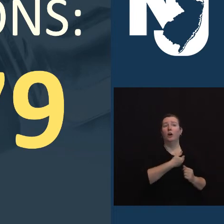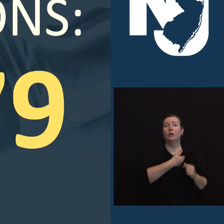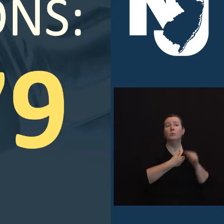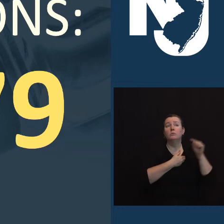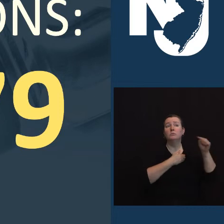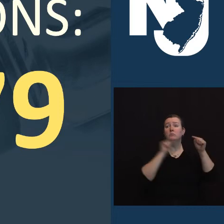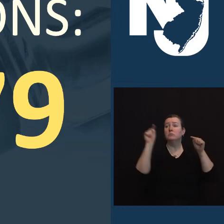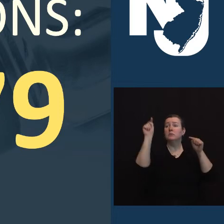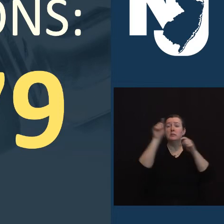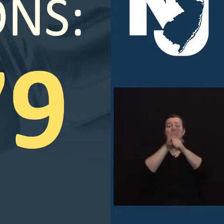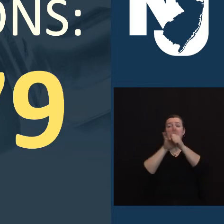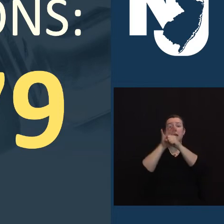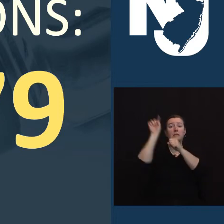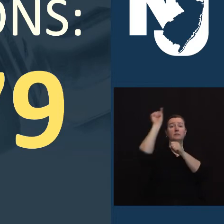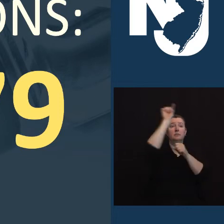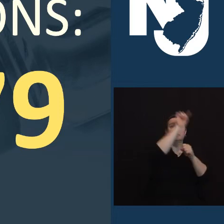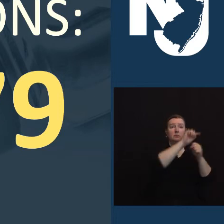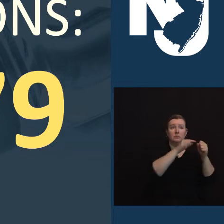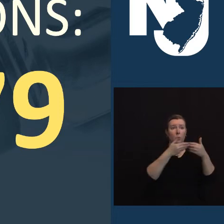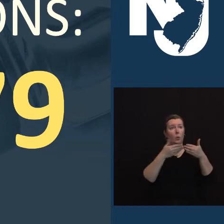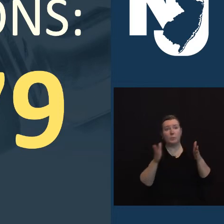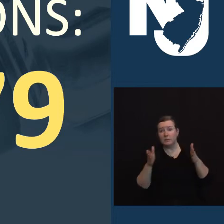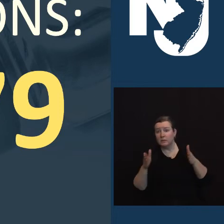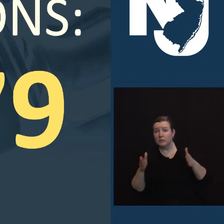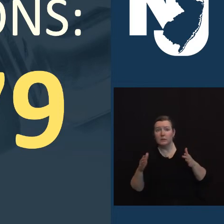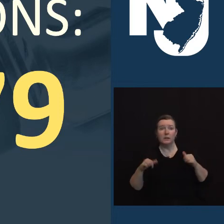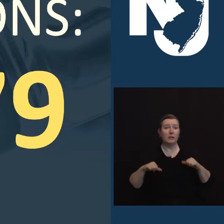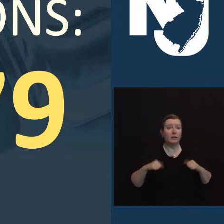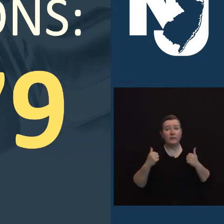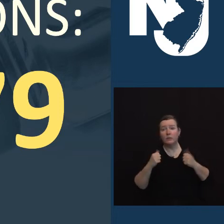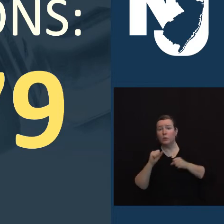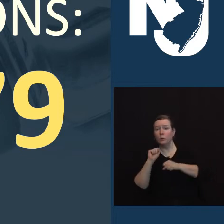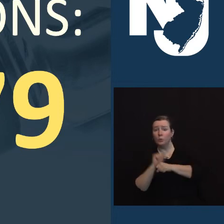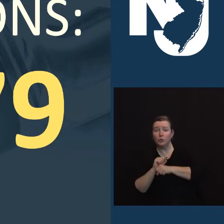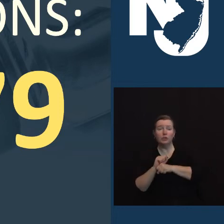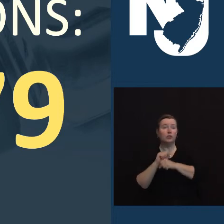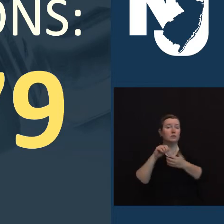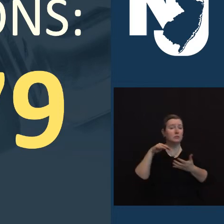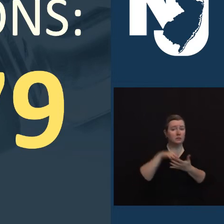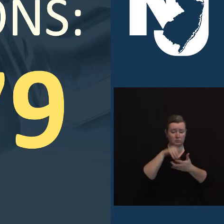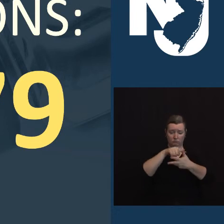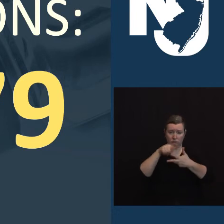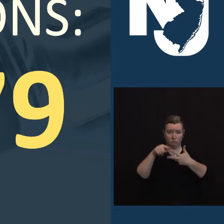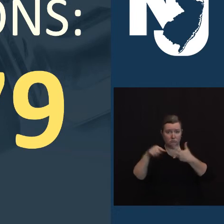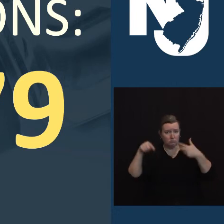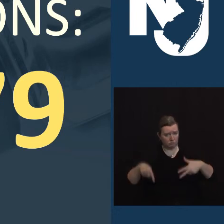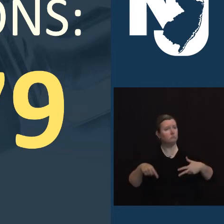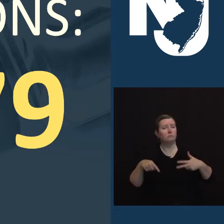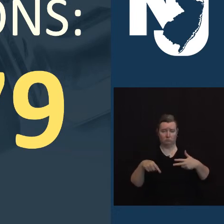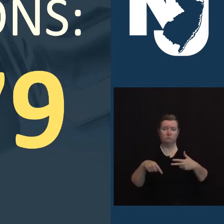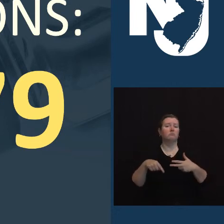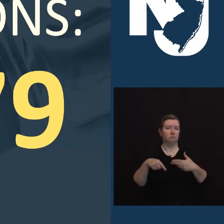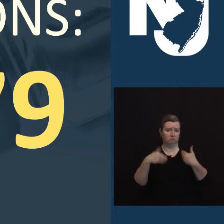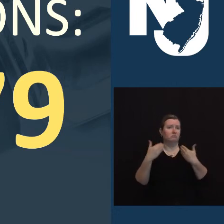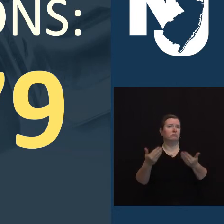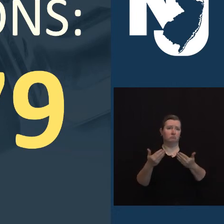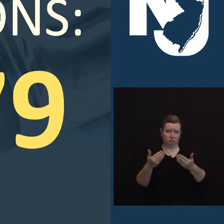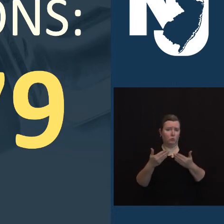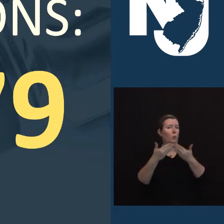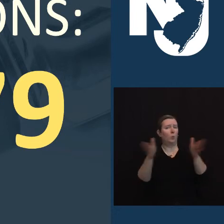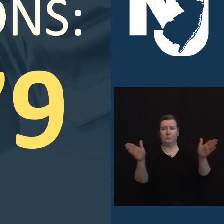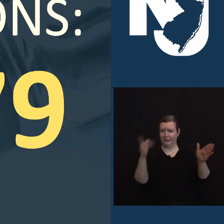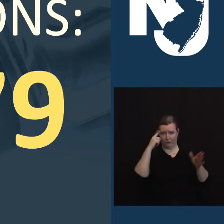or studies in the great state of New Jersey. And we know it's not a straight line, and we know there's still a big